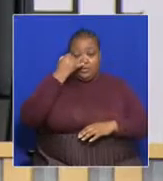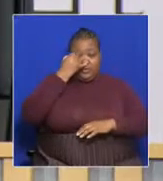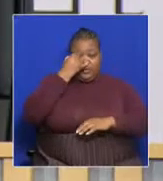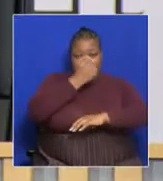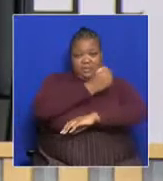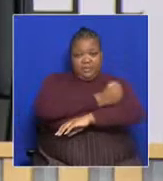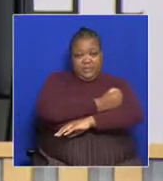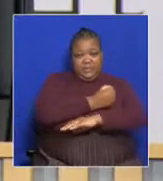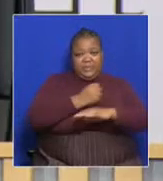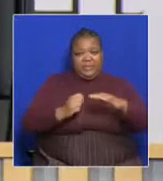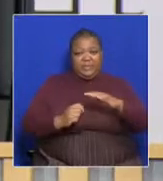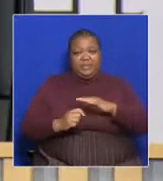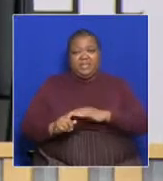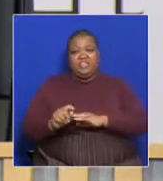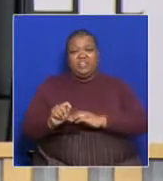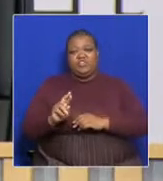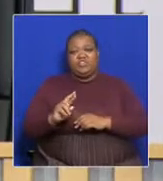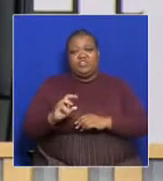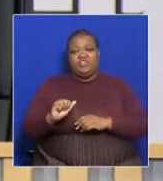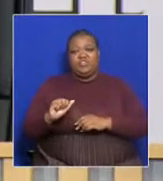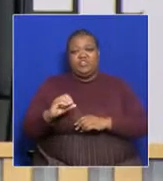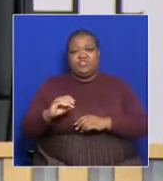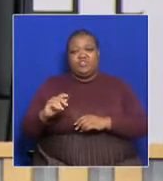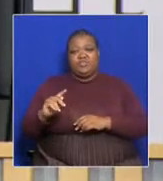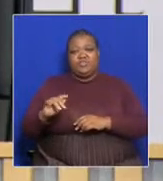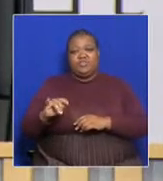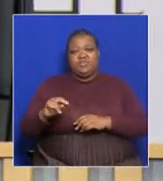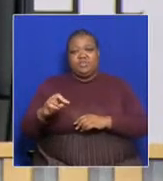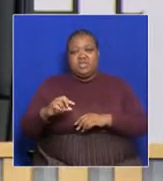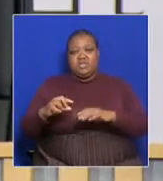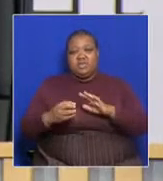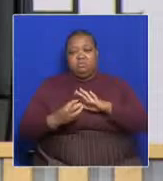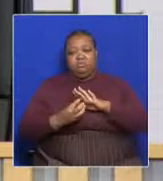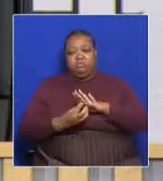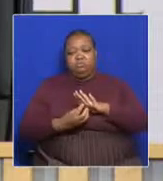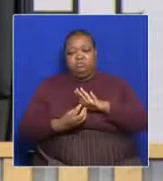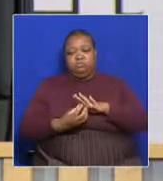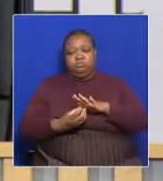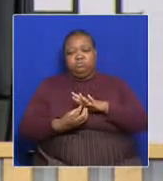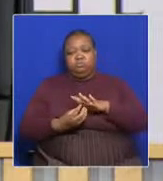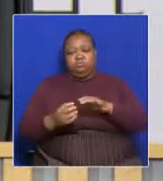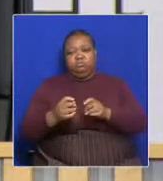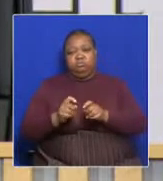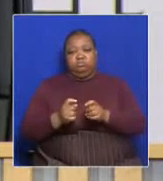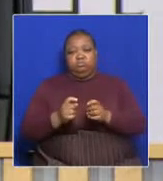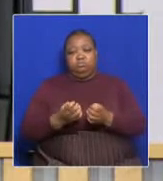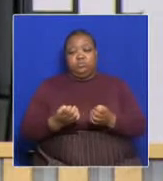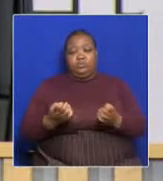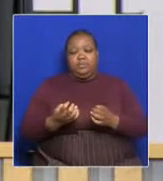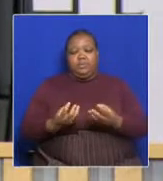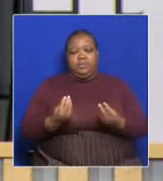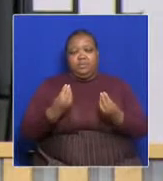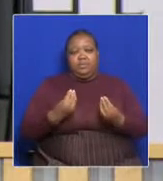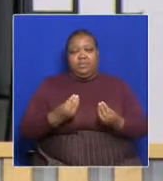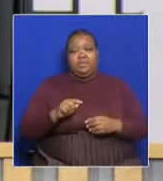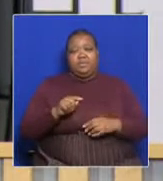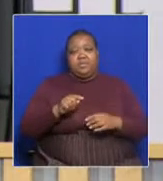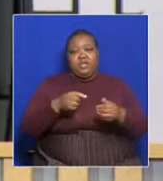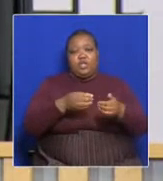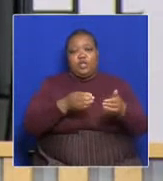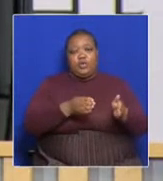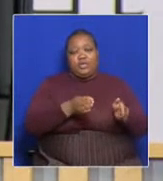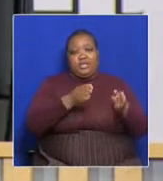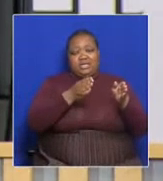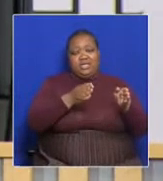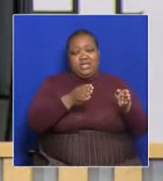where we made a seizure in a reefer, one of those freezer containers. So there we found a SIM card,